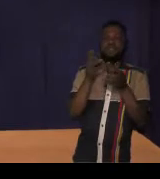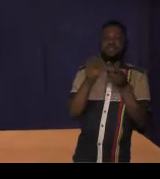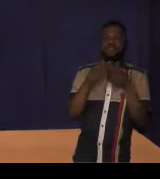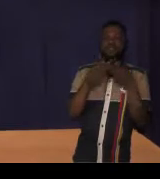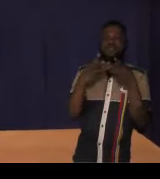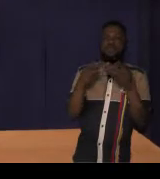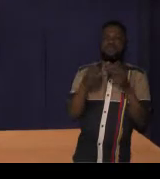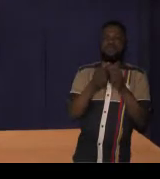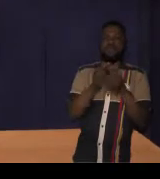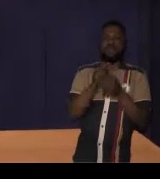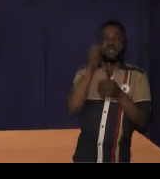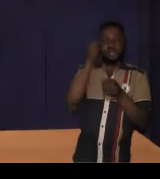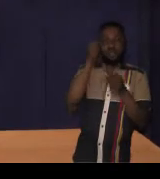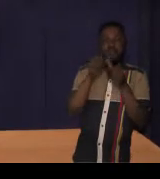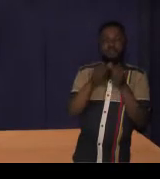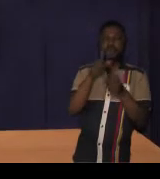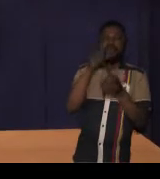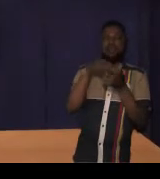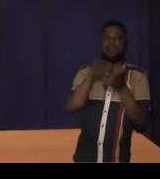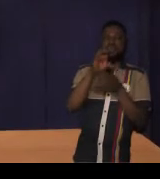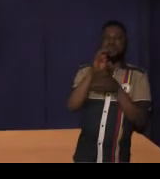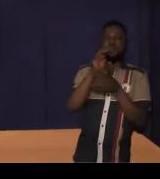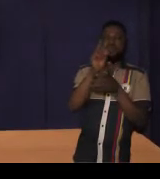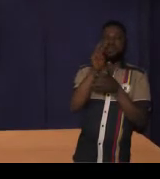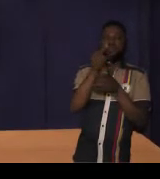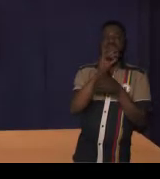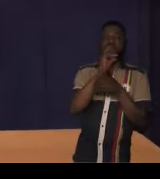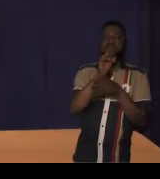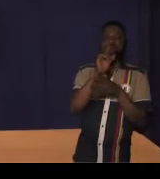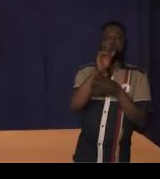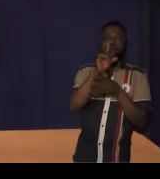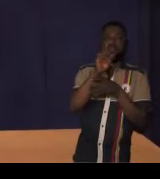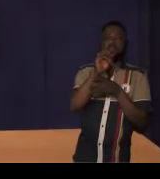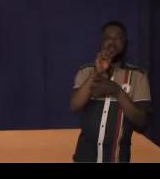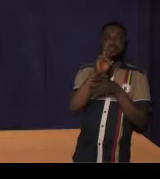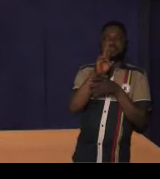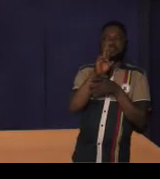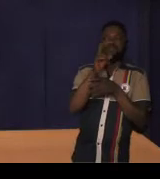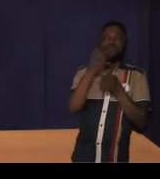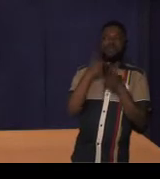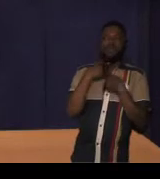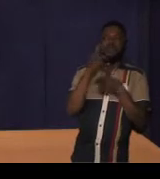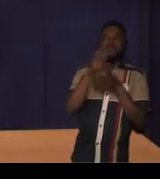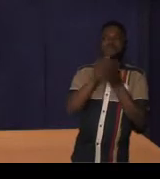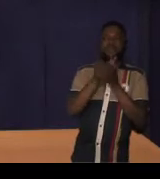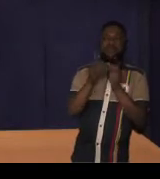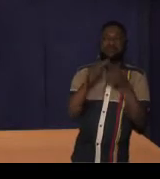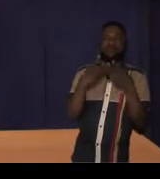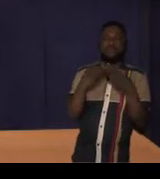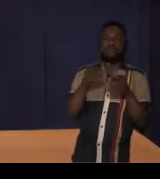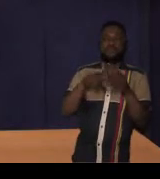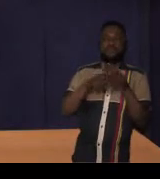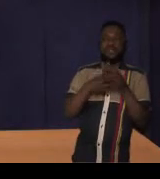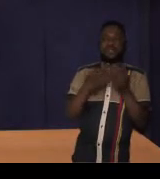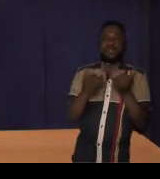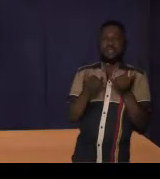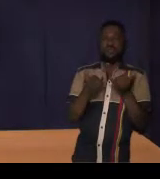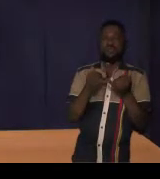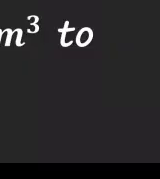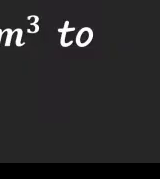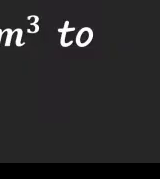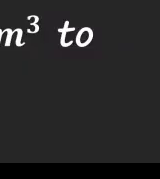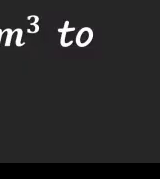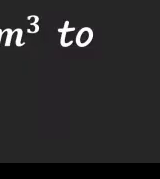solve problems. Remember, 1,000 centimeter cubes is 1 liter. You have 1 minute to solve this. Begin.